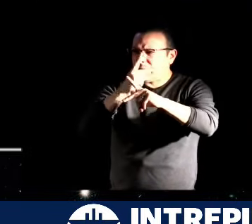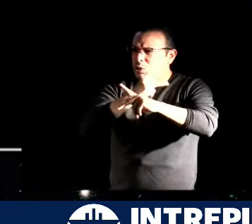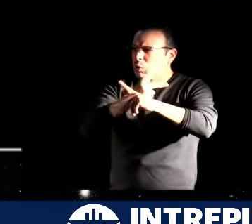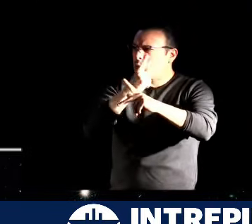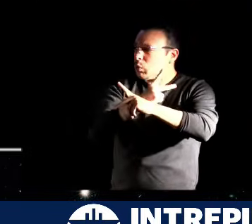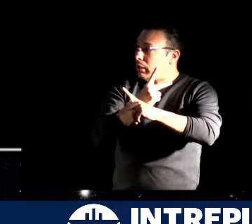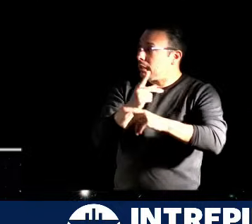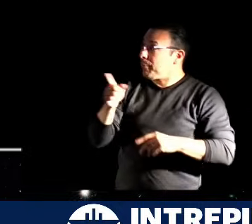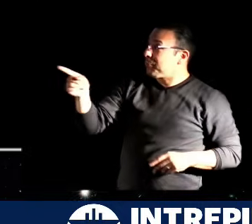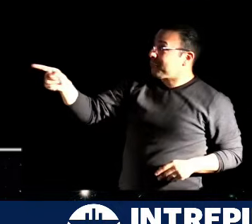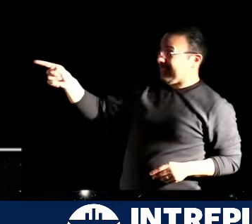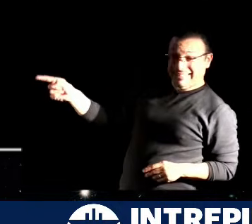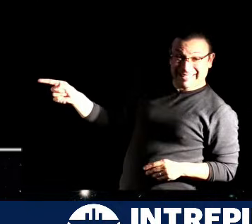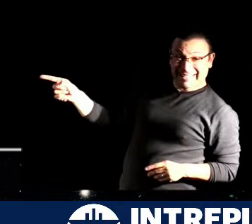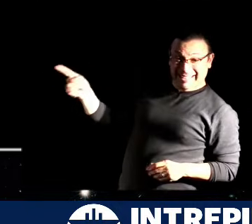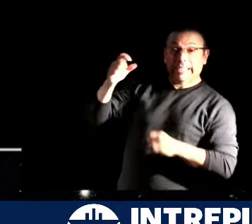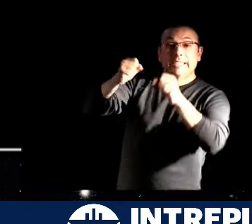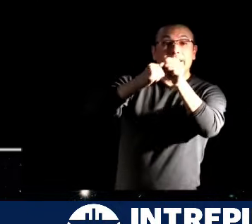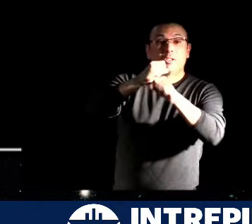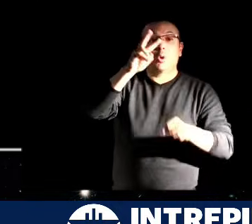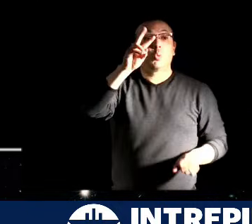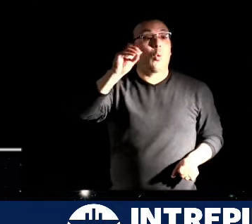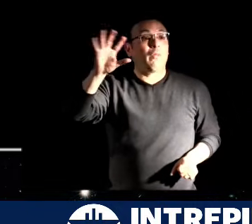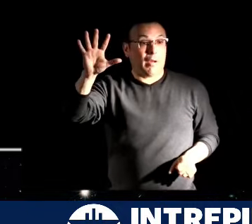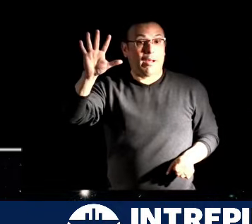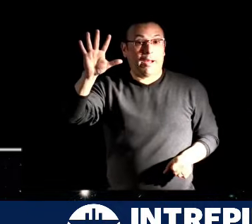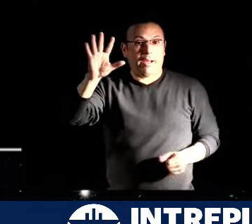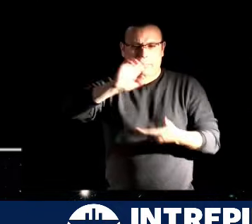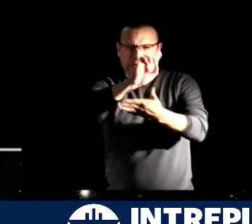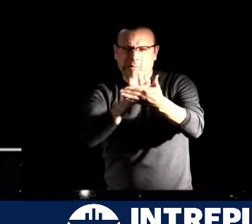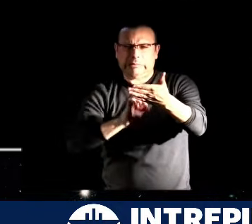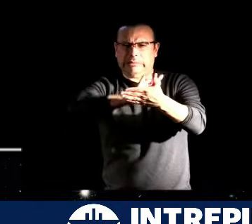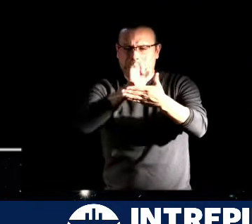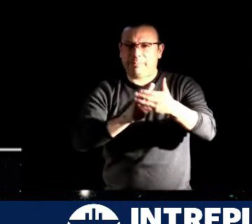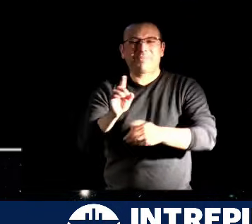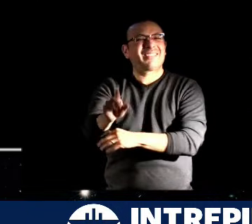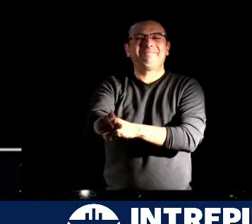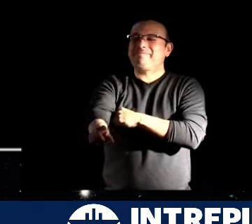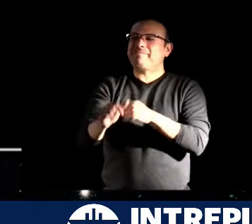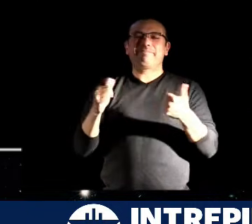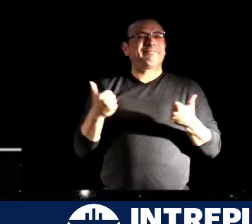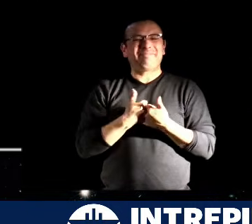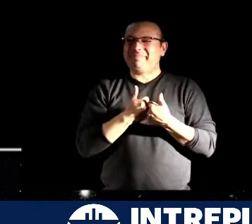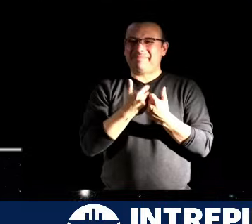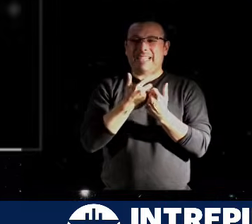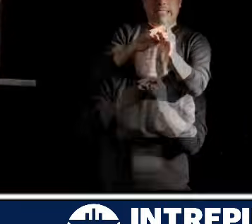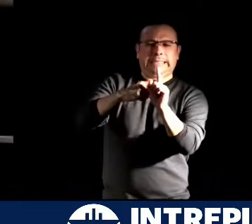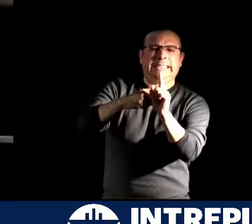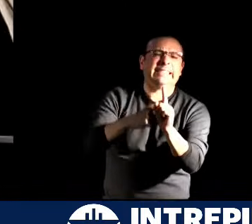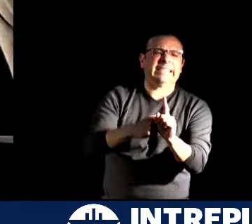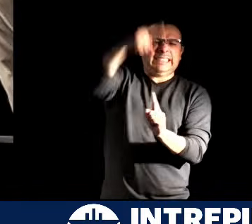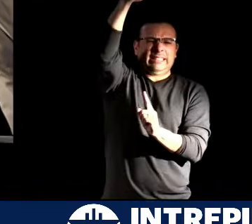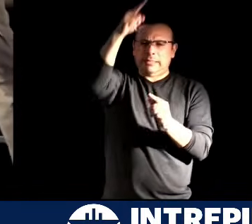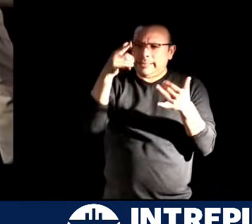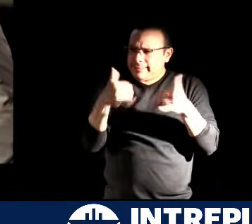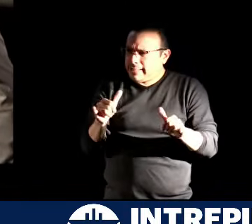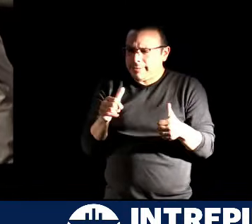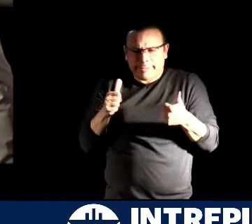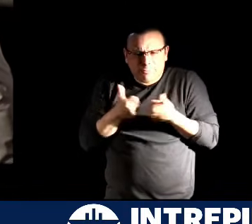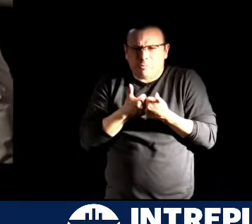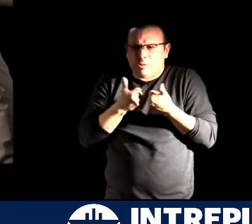in 2005, and we still realize that we just can't overcome the challenges that we're seeing right